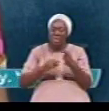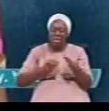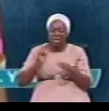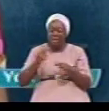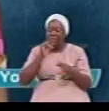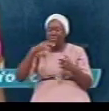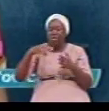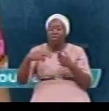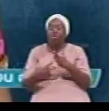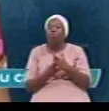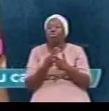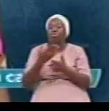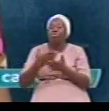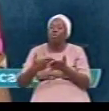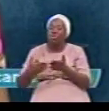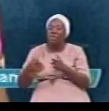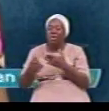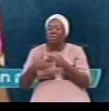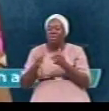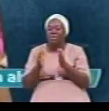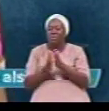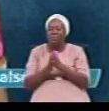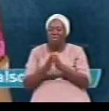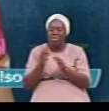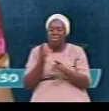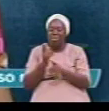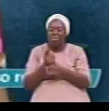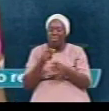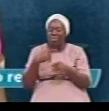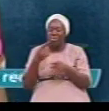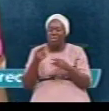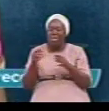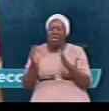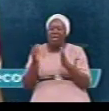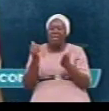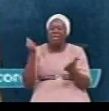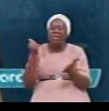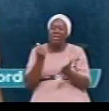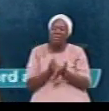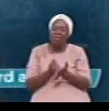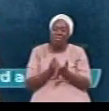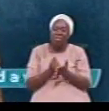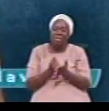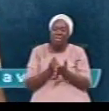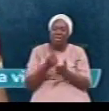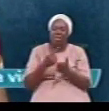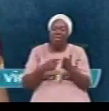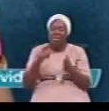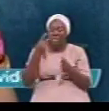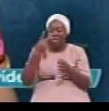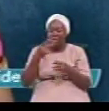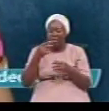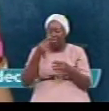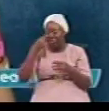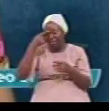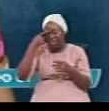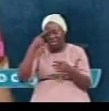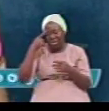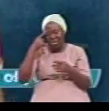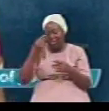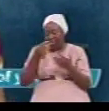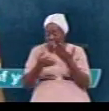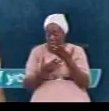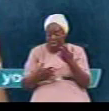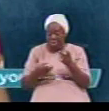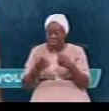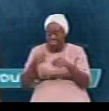the prayer of the man of God, when we just said amen, lo and behold, what I saw was blood coming out of my nose right